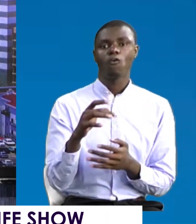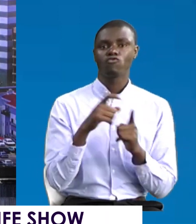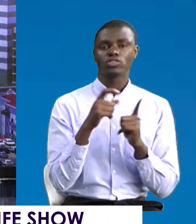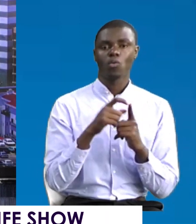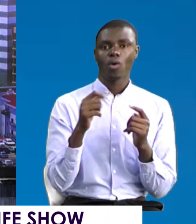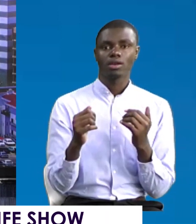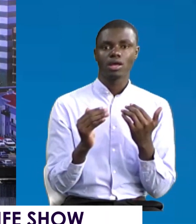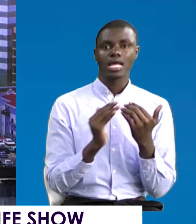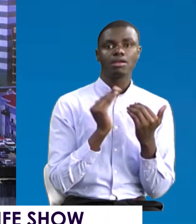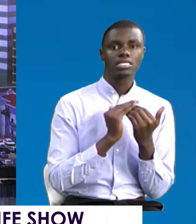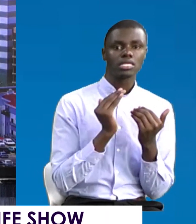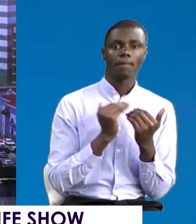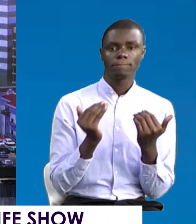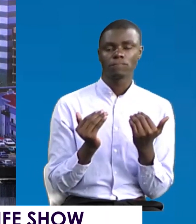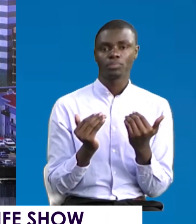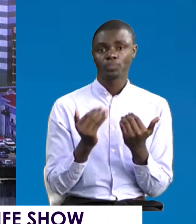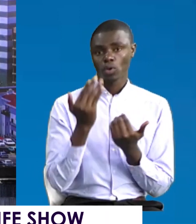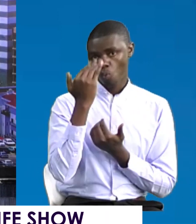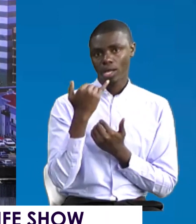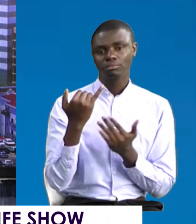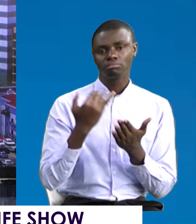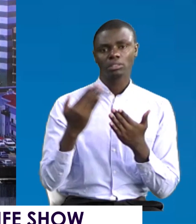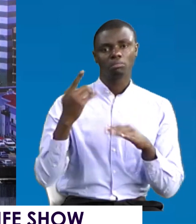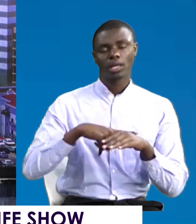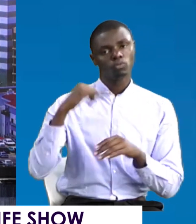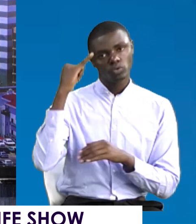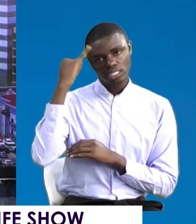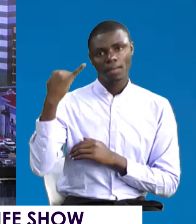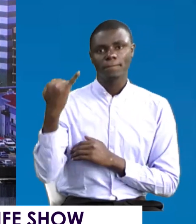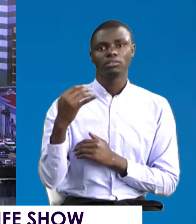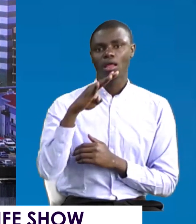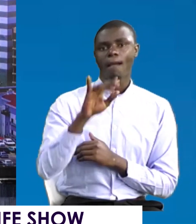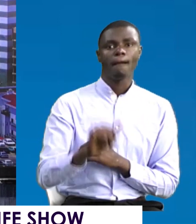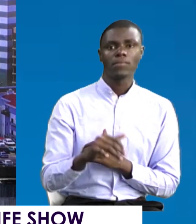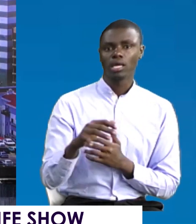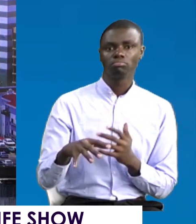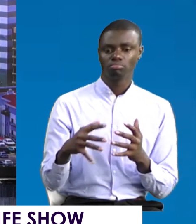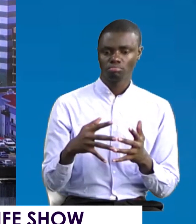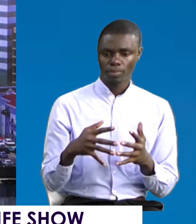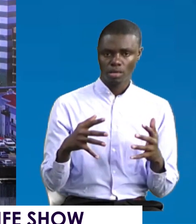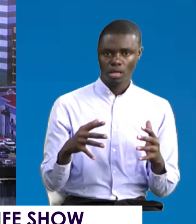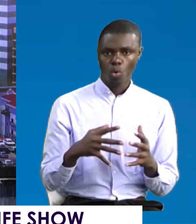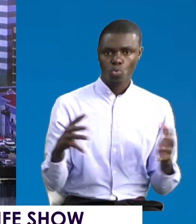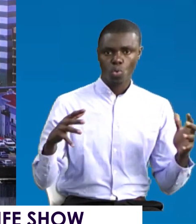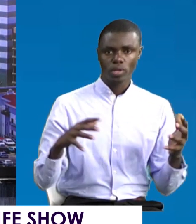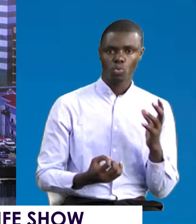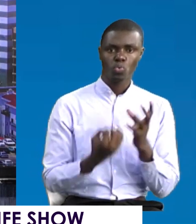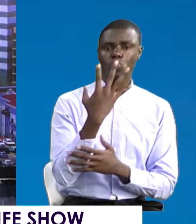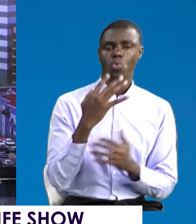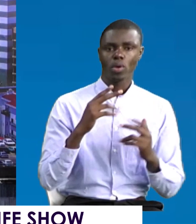word raising up, because sometimes we imagine that just by growing physically, we are also